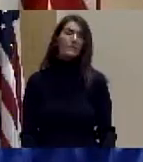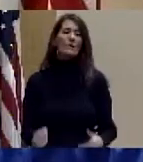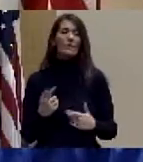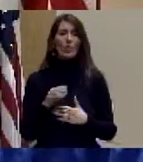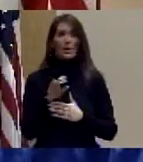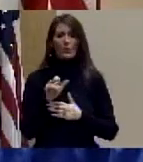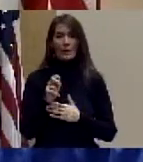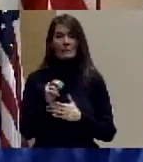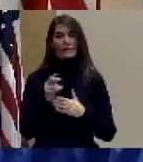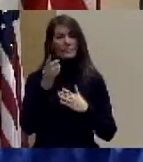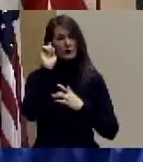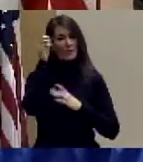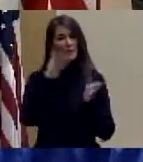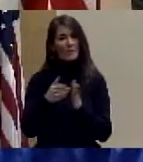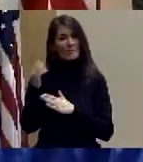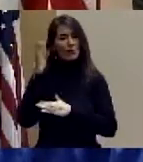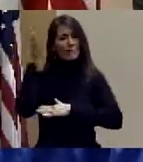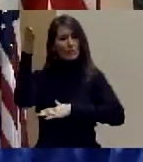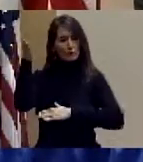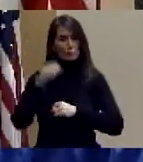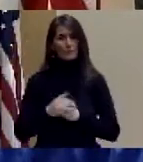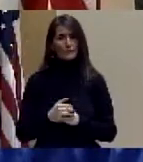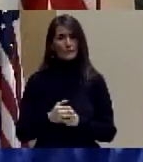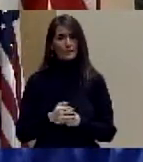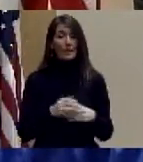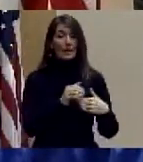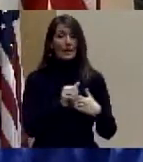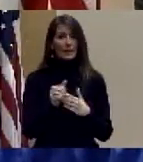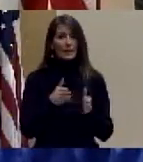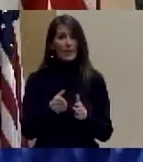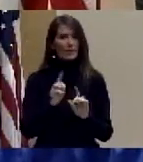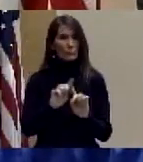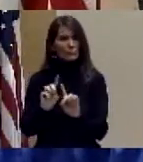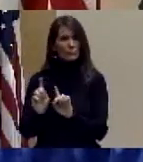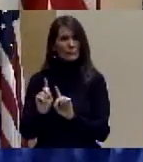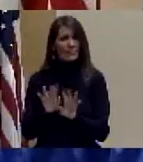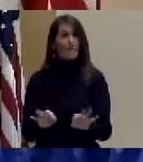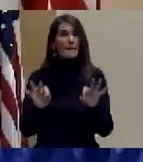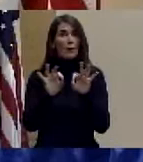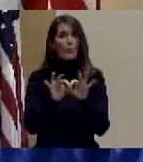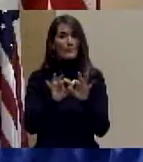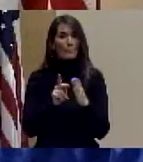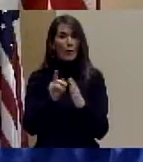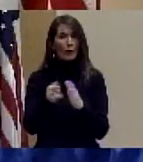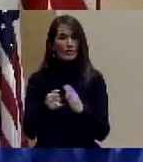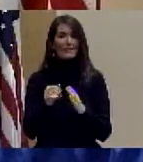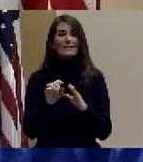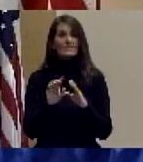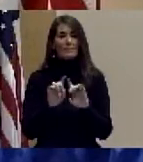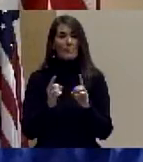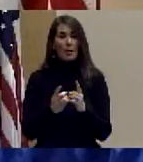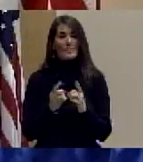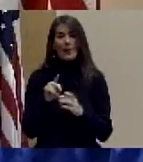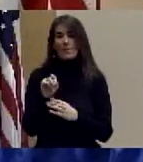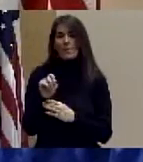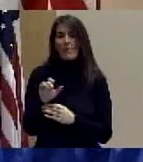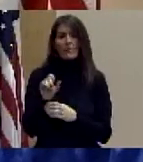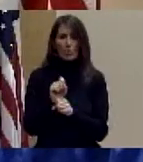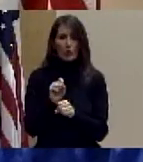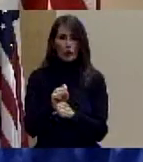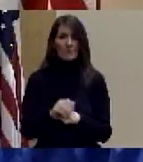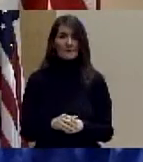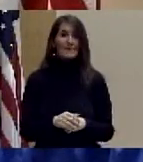our future. Leading the way on all of these important projects is our Department of Public Works.